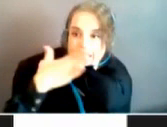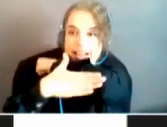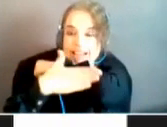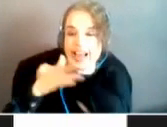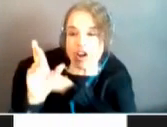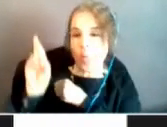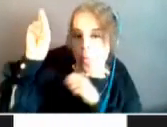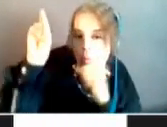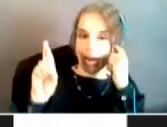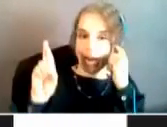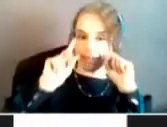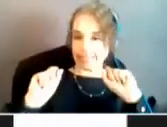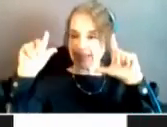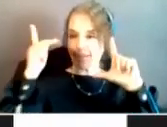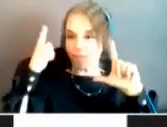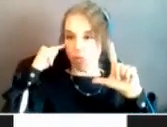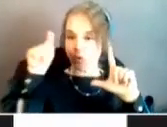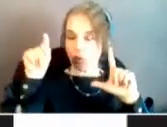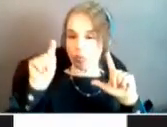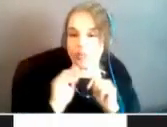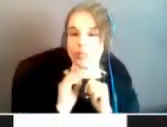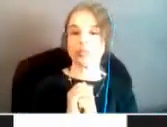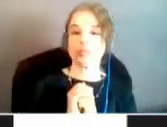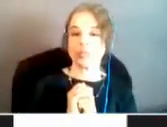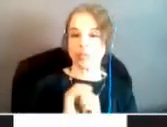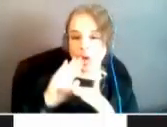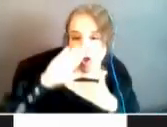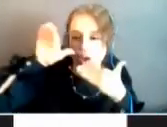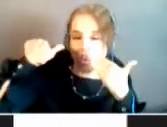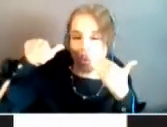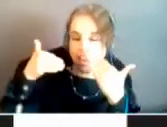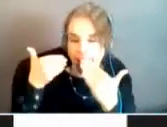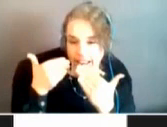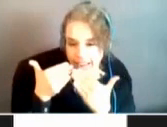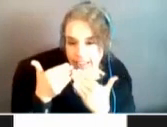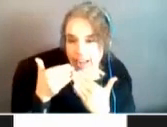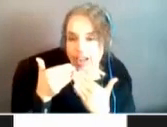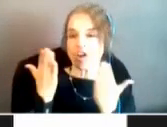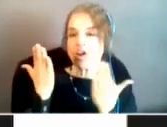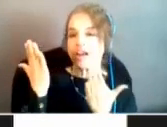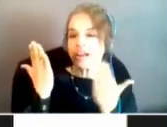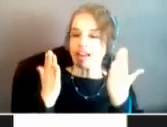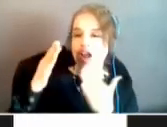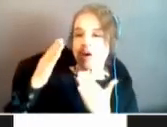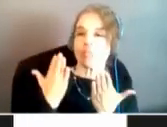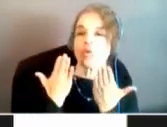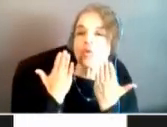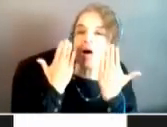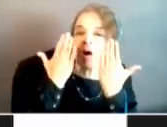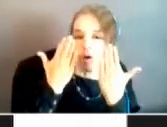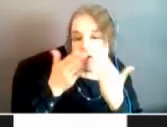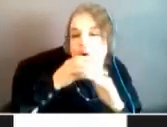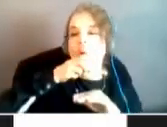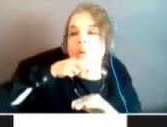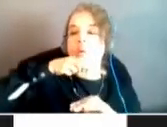are included on this slide here for you. You know, through all of the comprehensive services that are provided under the older